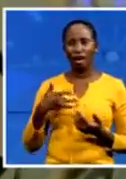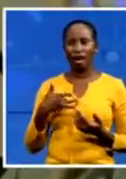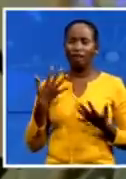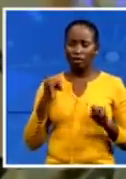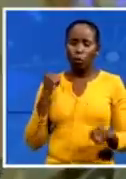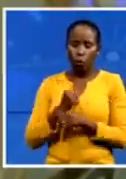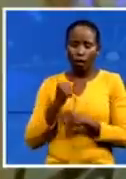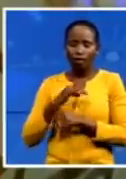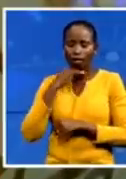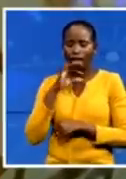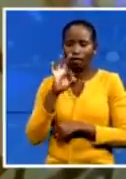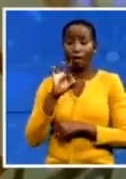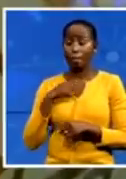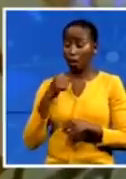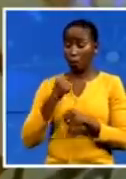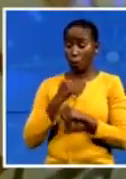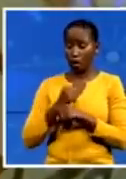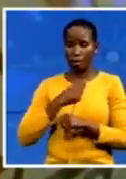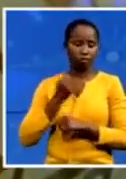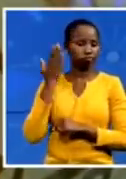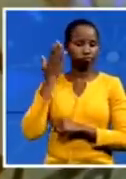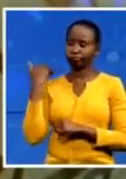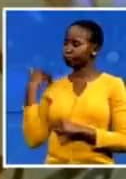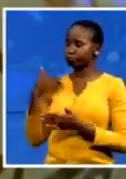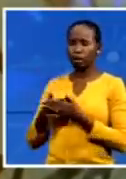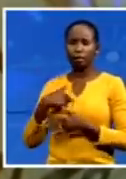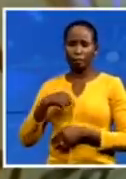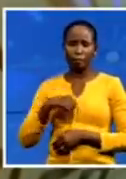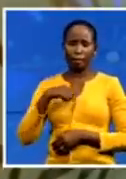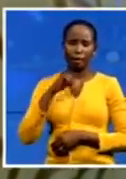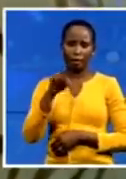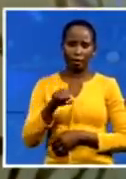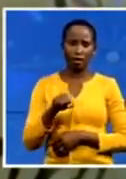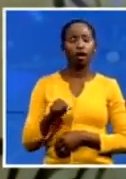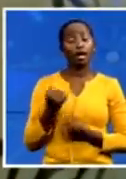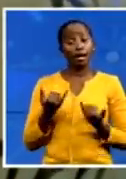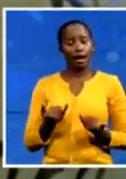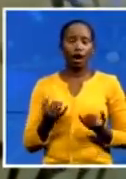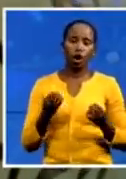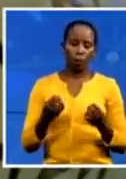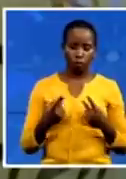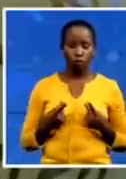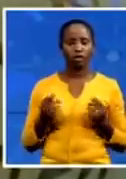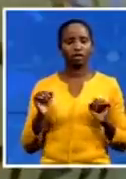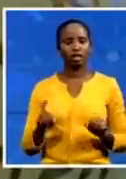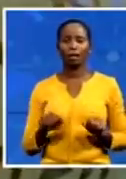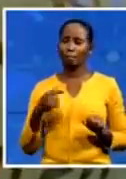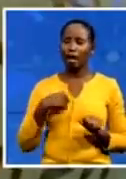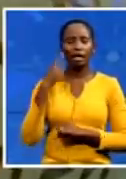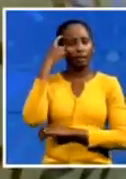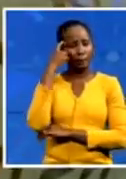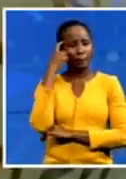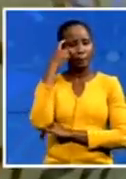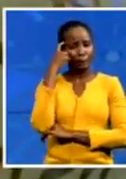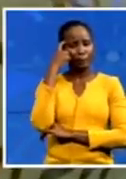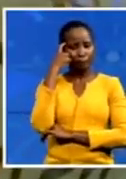there, but there is now, I think, an opportunity for me, after some deep introspection, to really take a step back, and from formal politics at